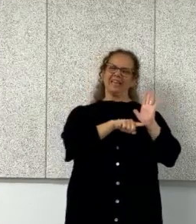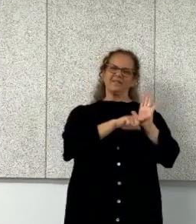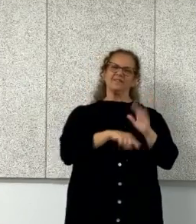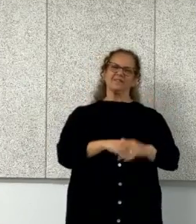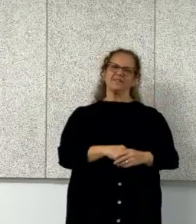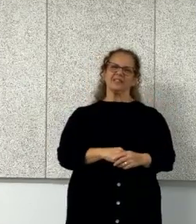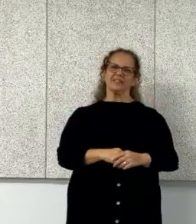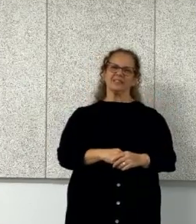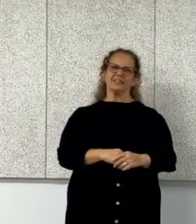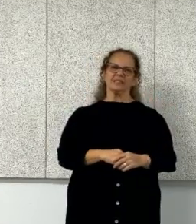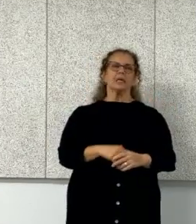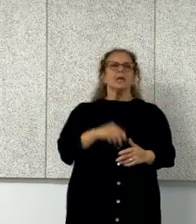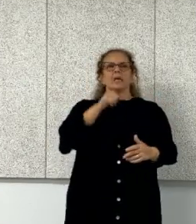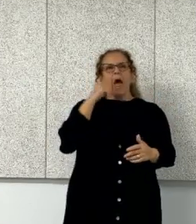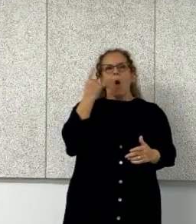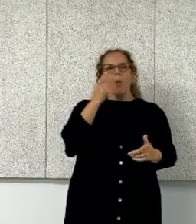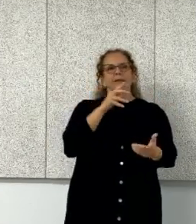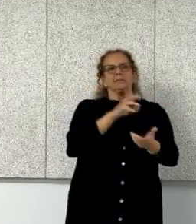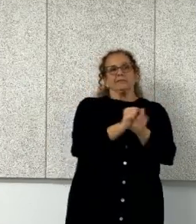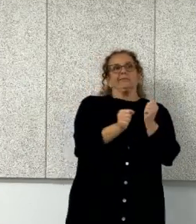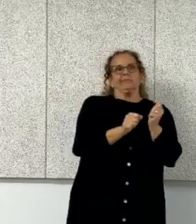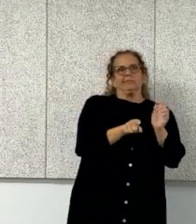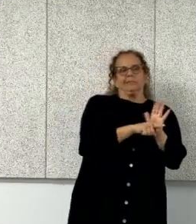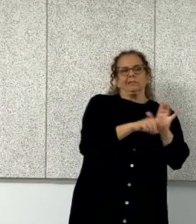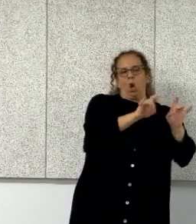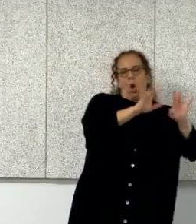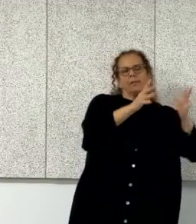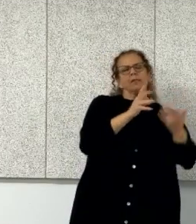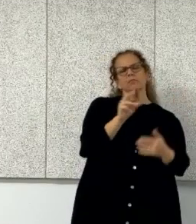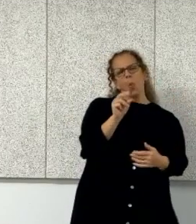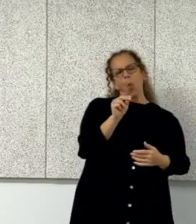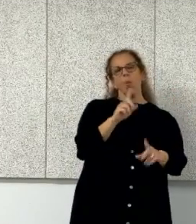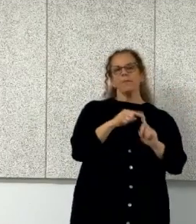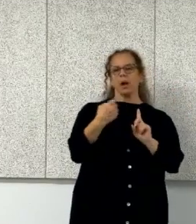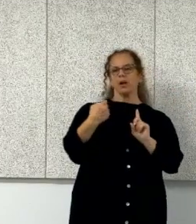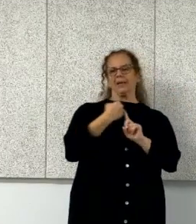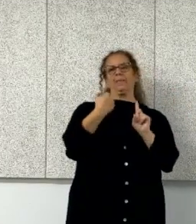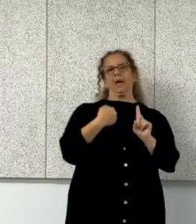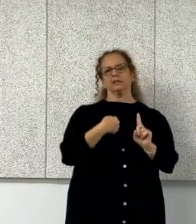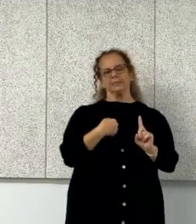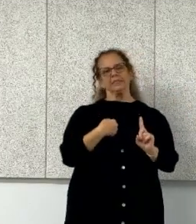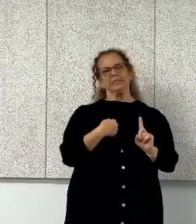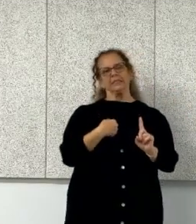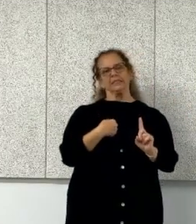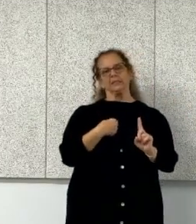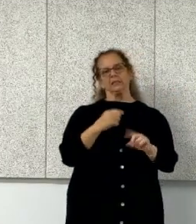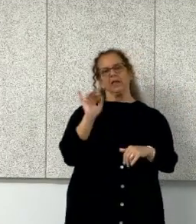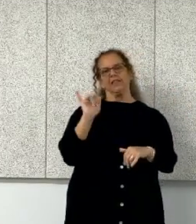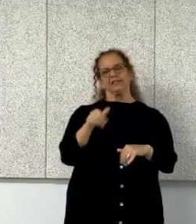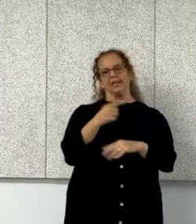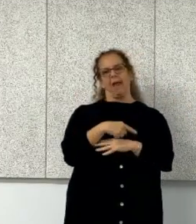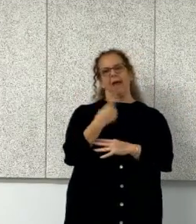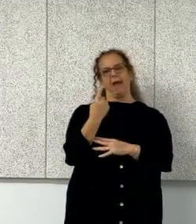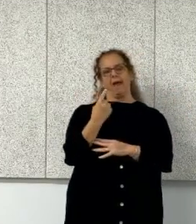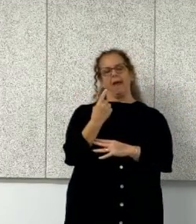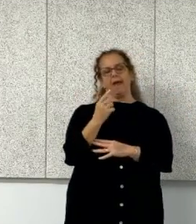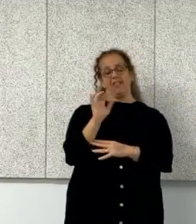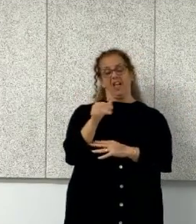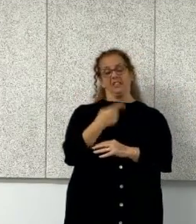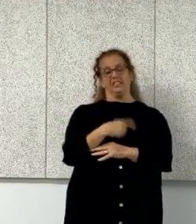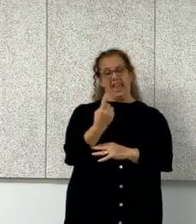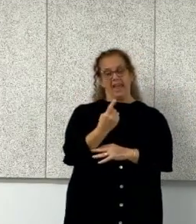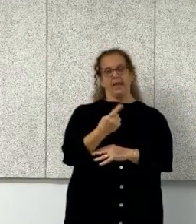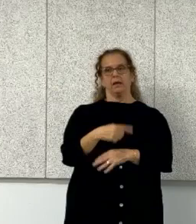you know, it doesn't always ruin it, but it impacts me on the day of, the day at, the